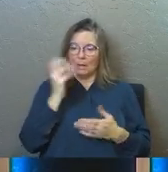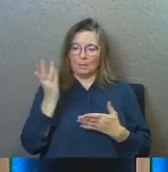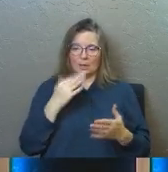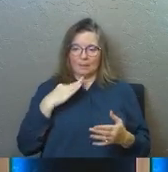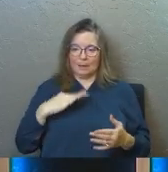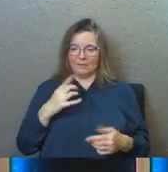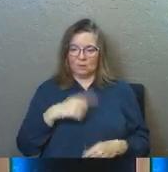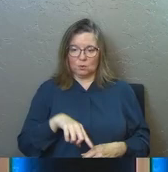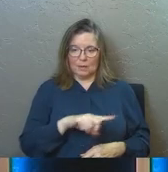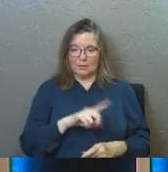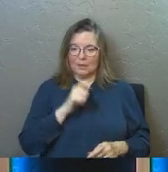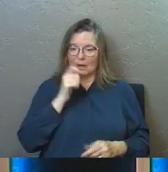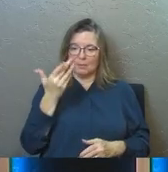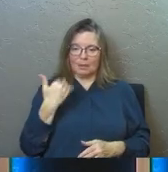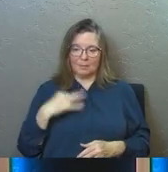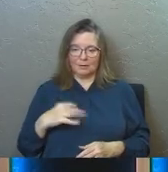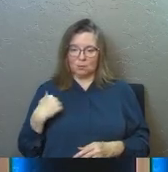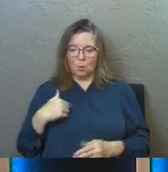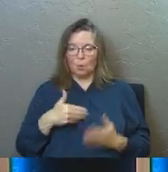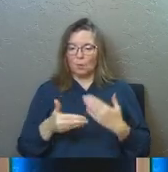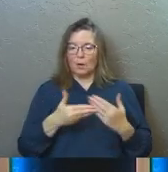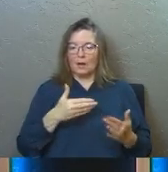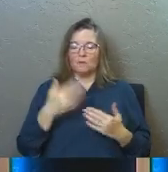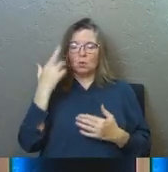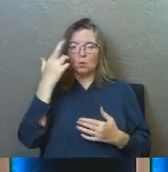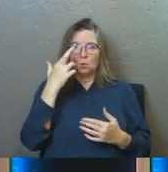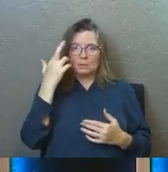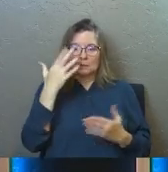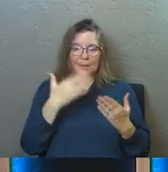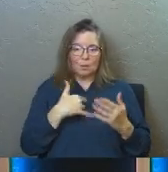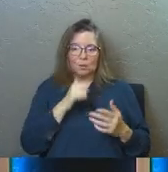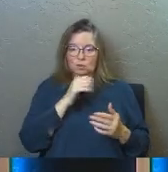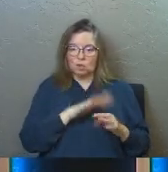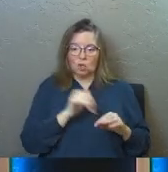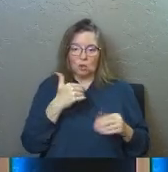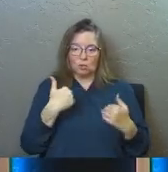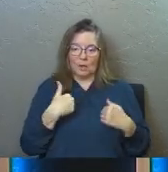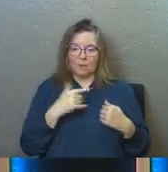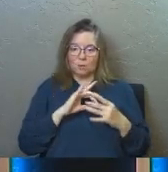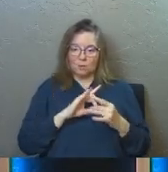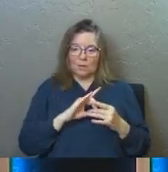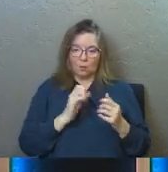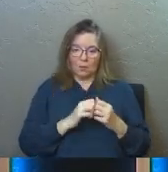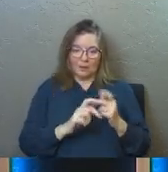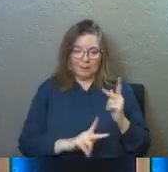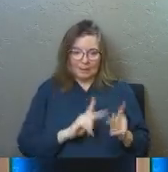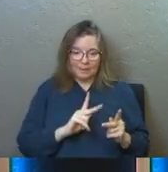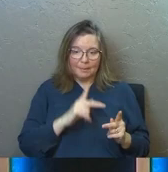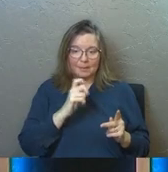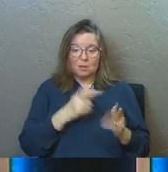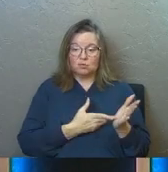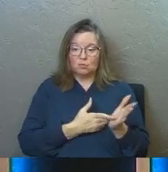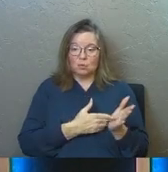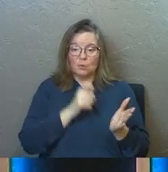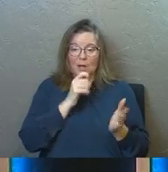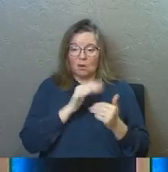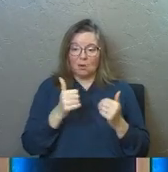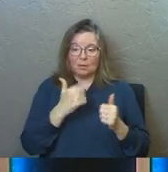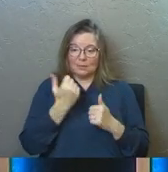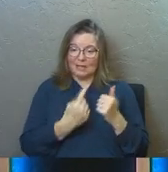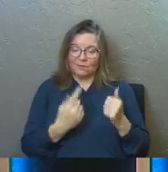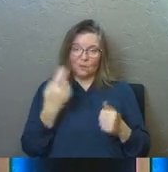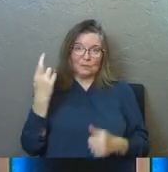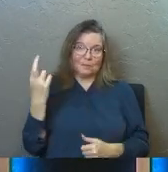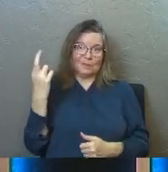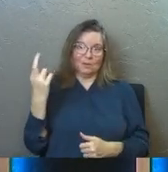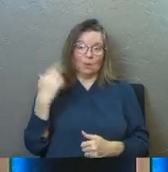bringing benefit to them, that they're not bringing benefit to us, whatever the reasons may be. Maybe we just weren't called to have those relationships with these people, because the truth is we're not called to be everybody's